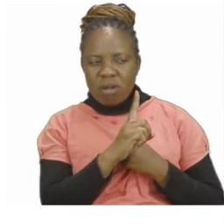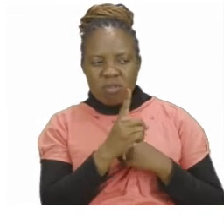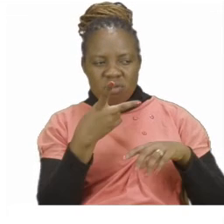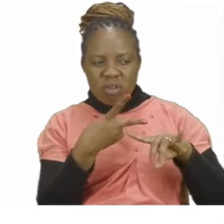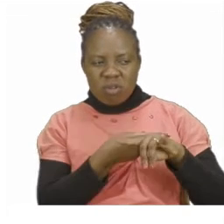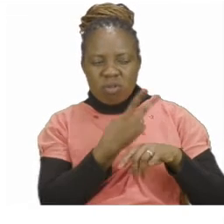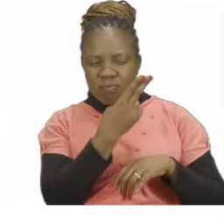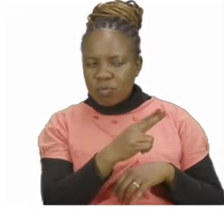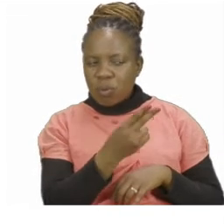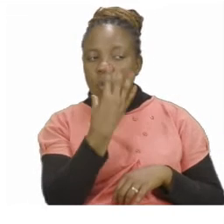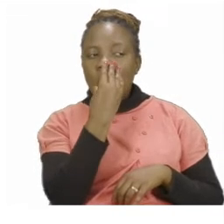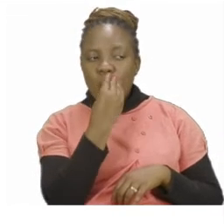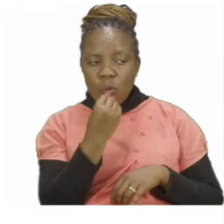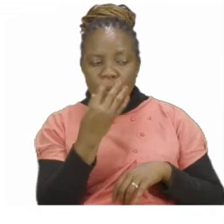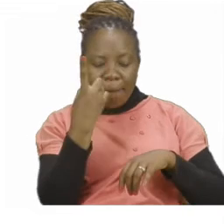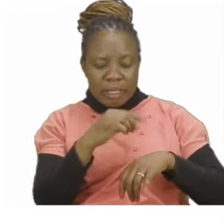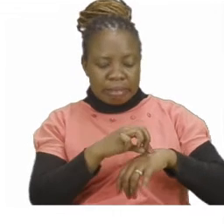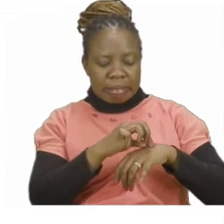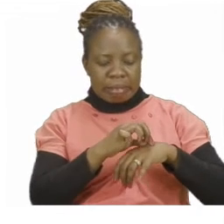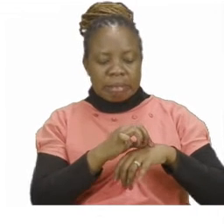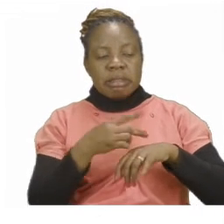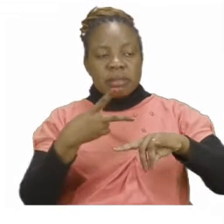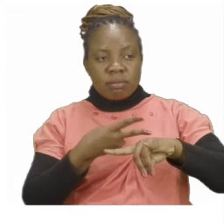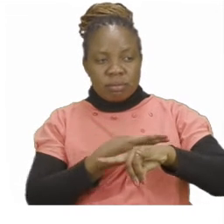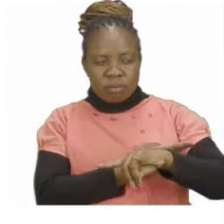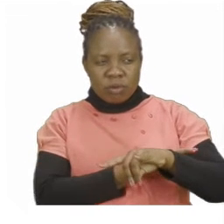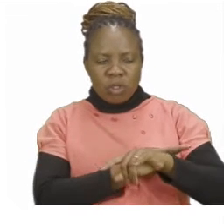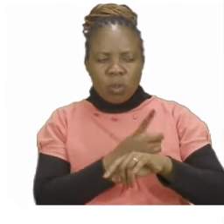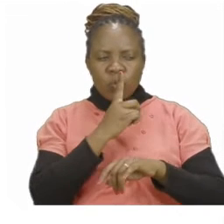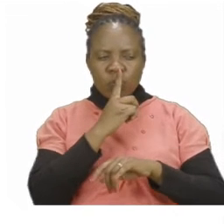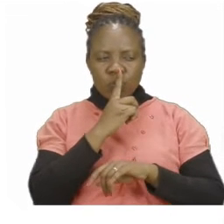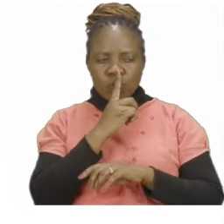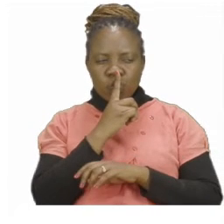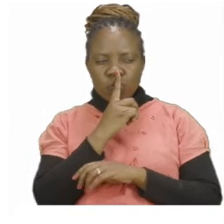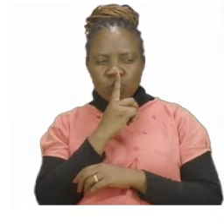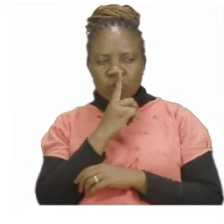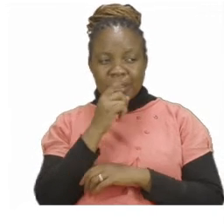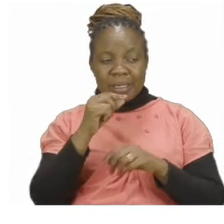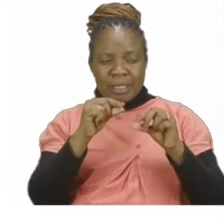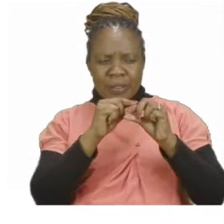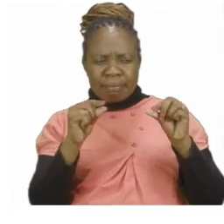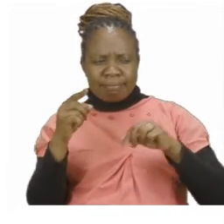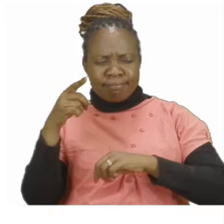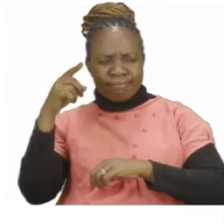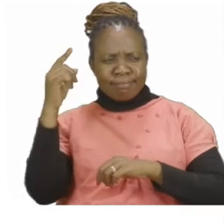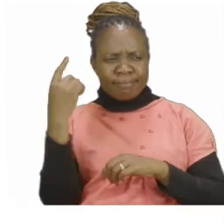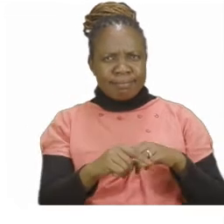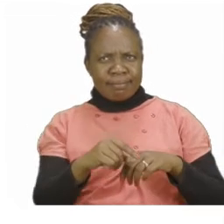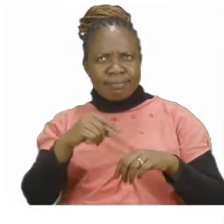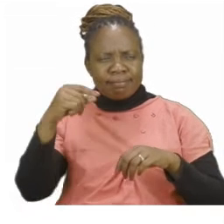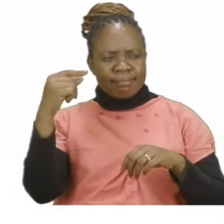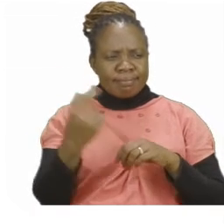sheep's skin. Quietly, he took his stick and started beating the wolf until